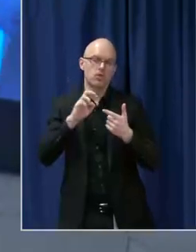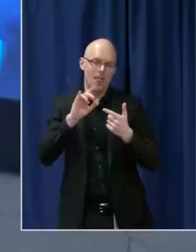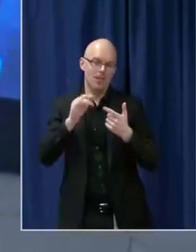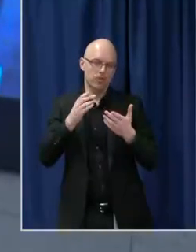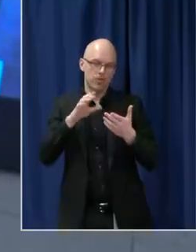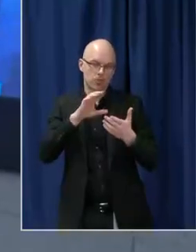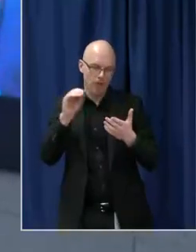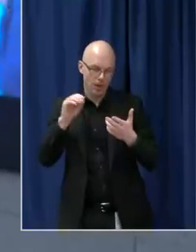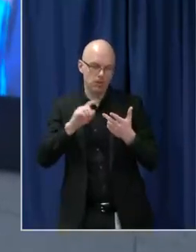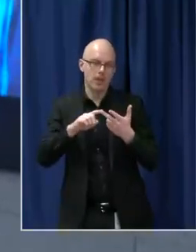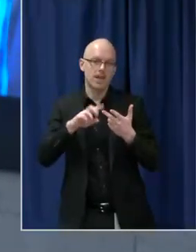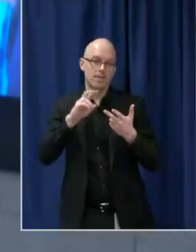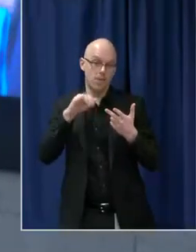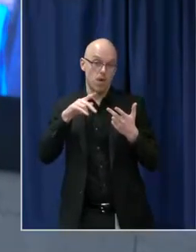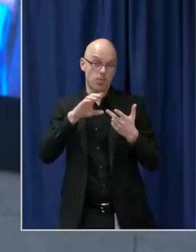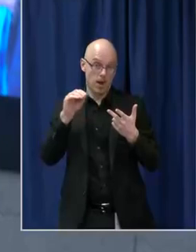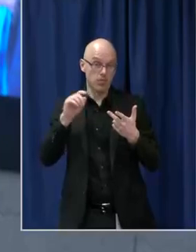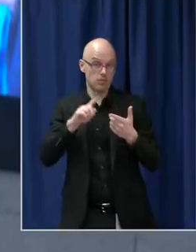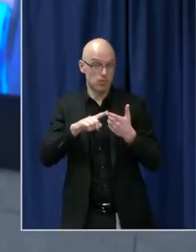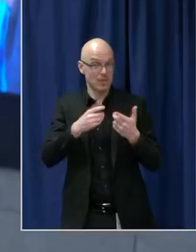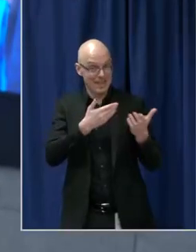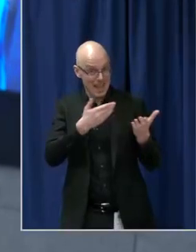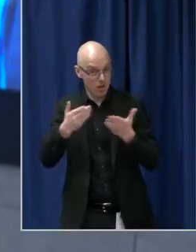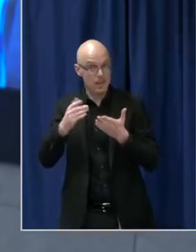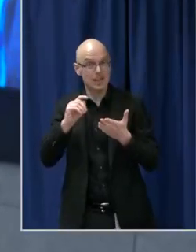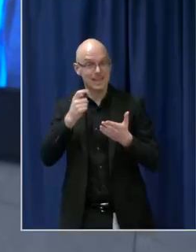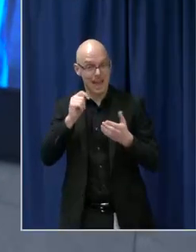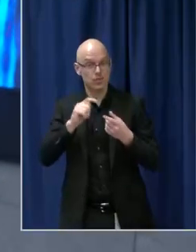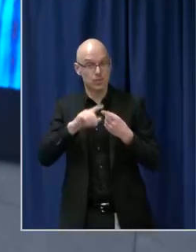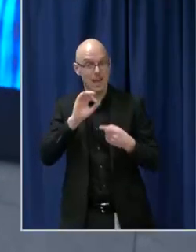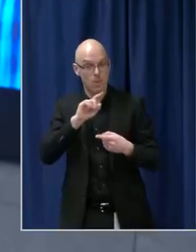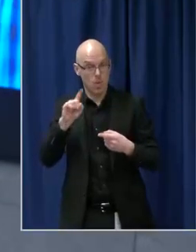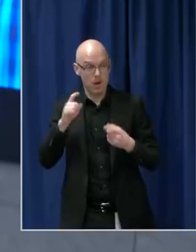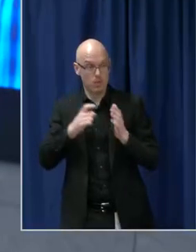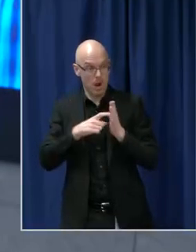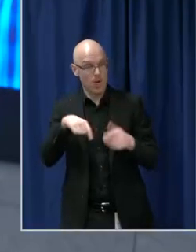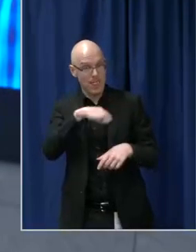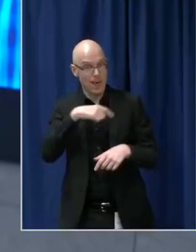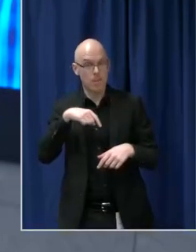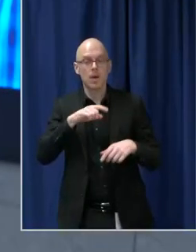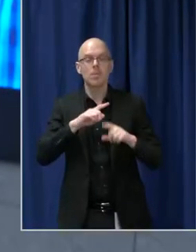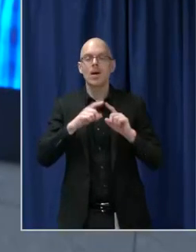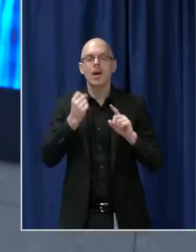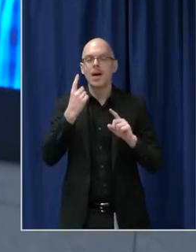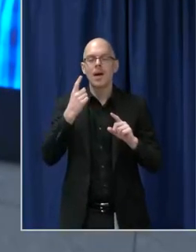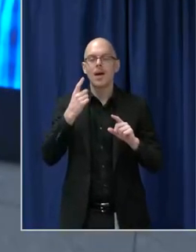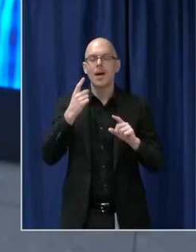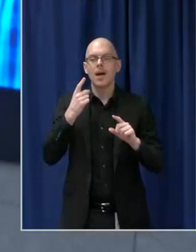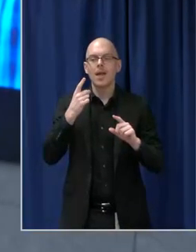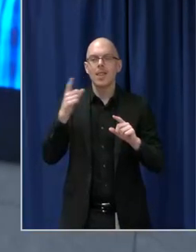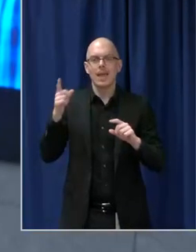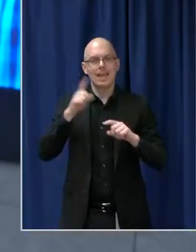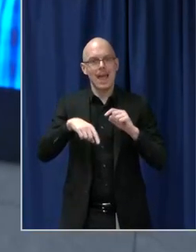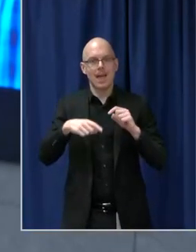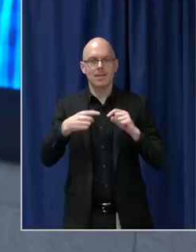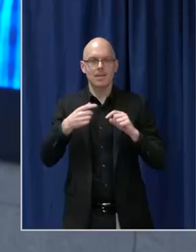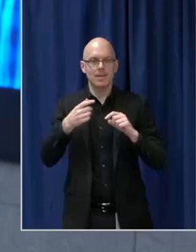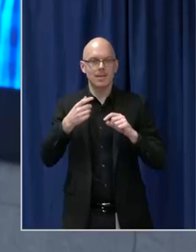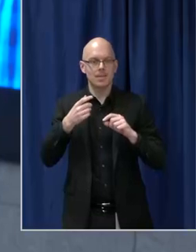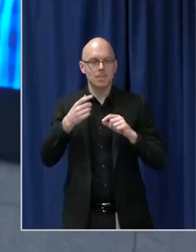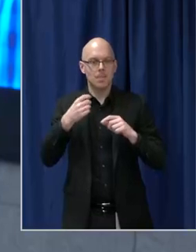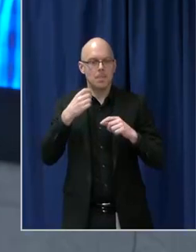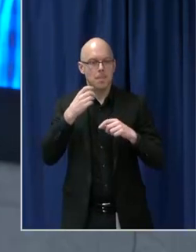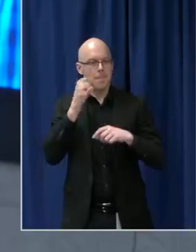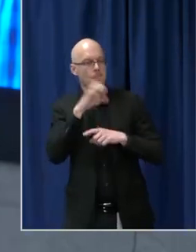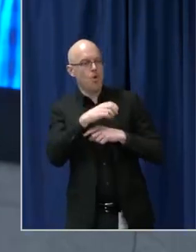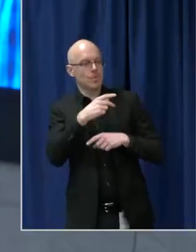to carry text to 911, but they can't necessarily make the PSAP receive it. So there